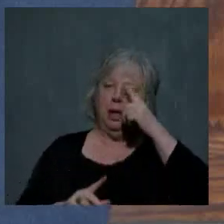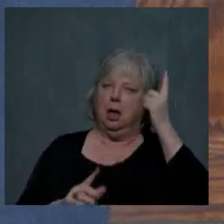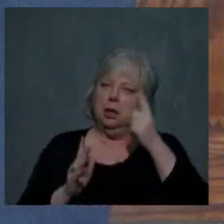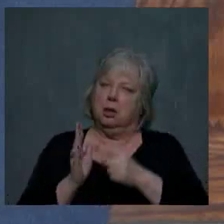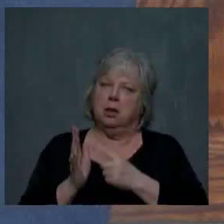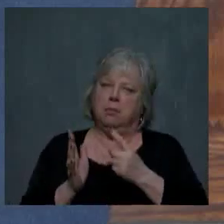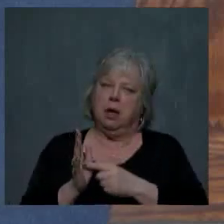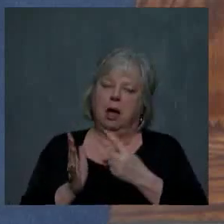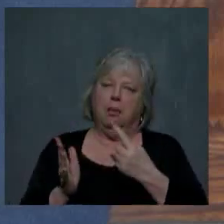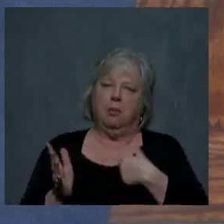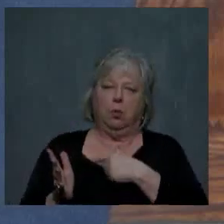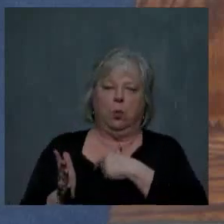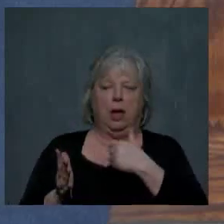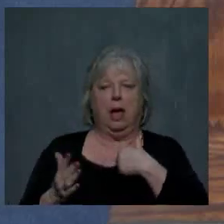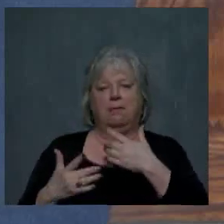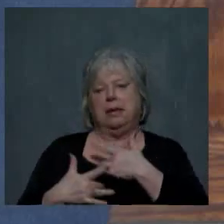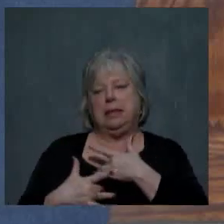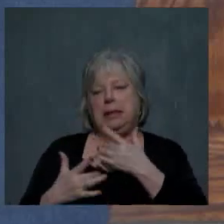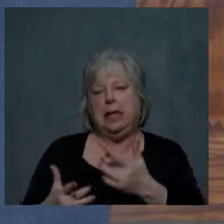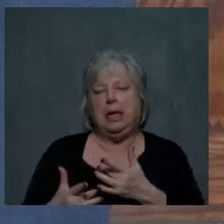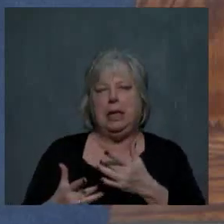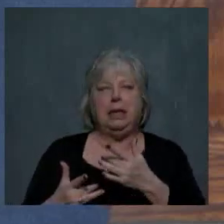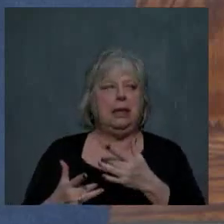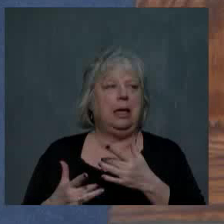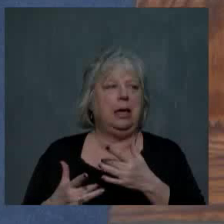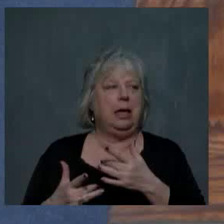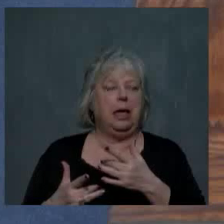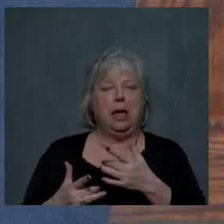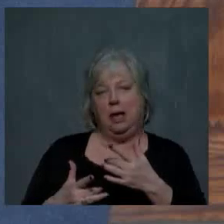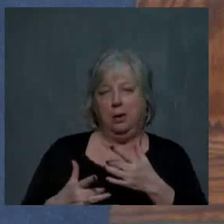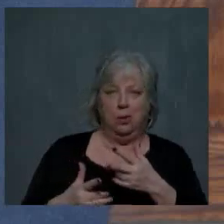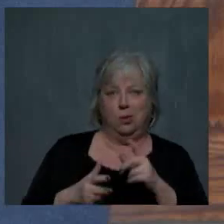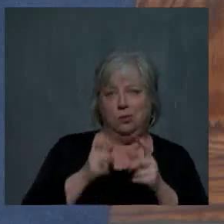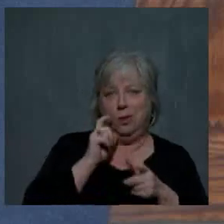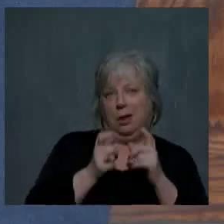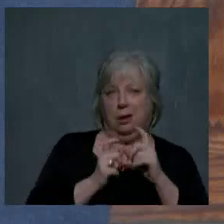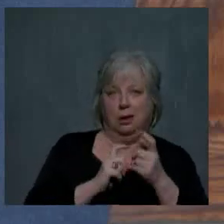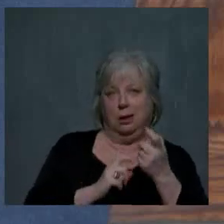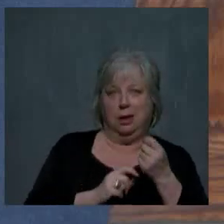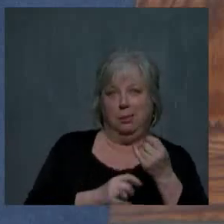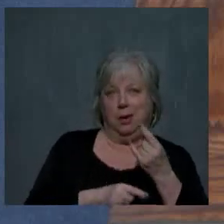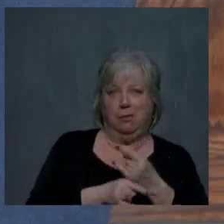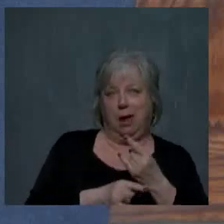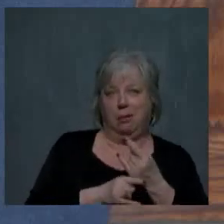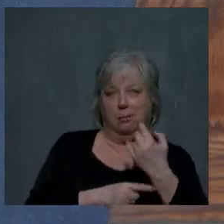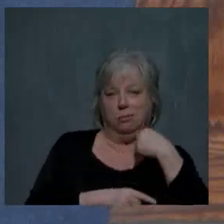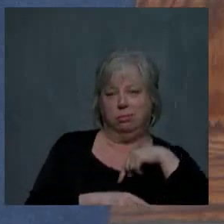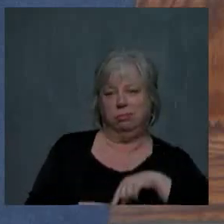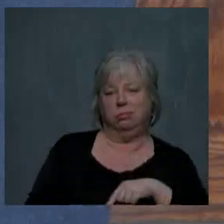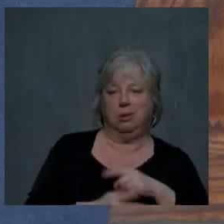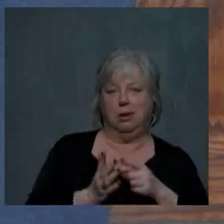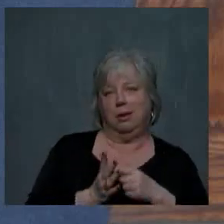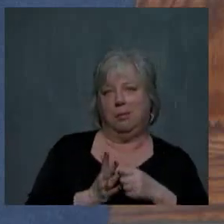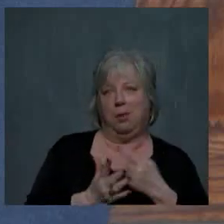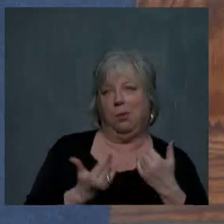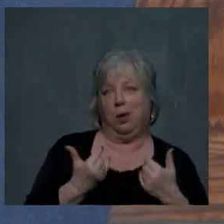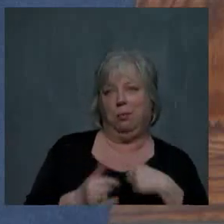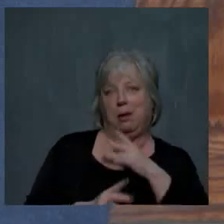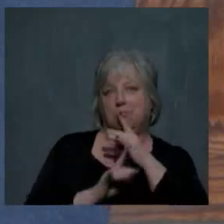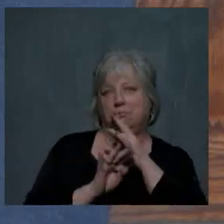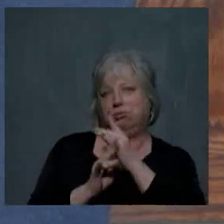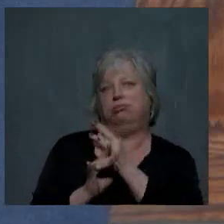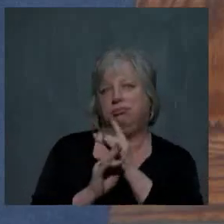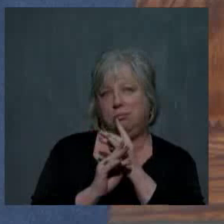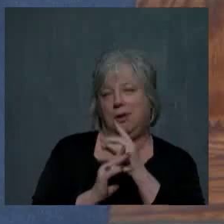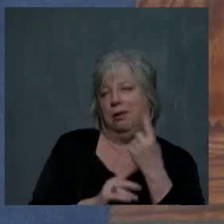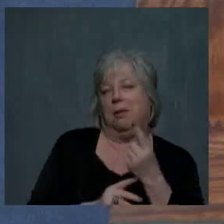to get a little bit of alcohol in our system. And sometimes when we do that, we may say some things that we